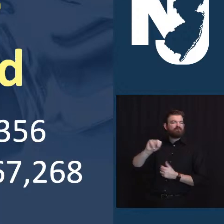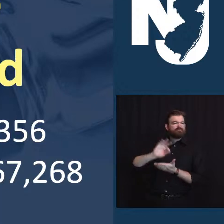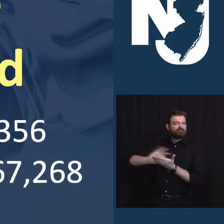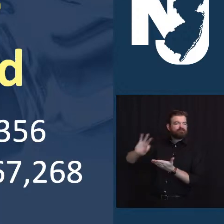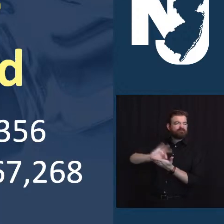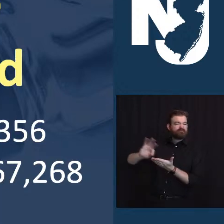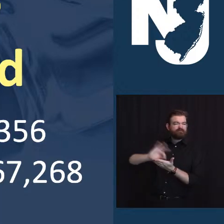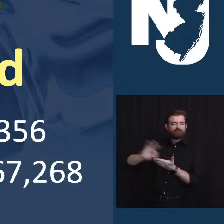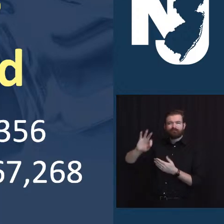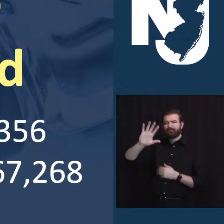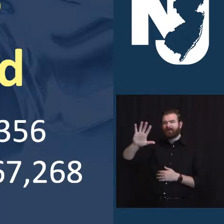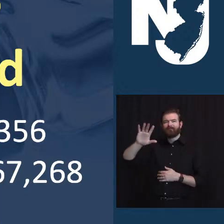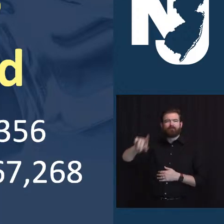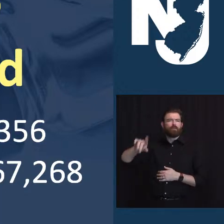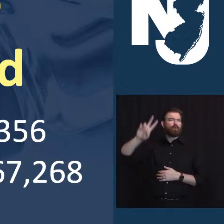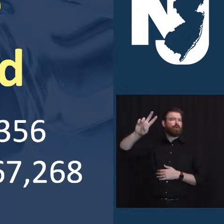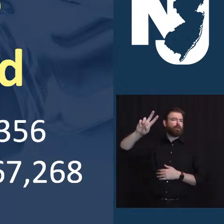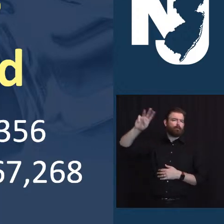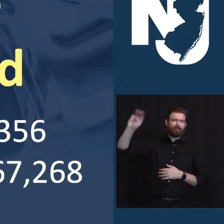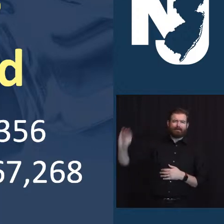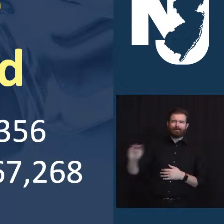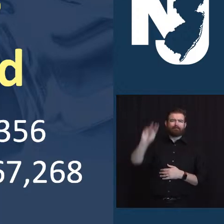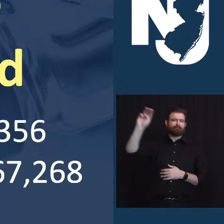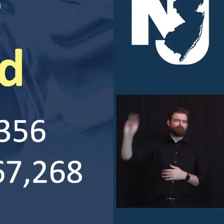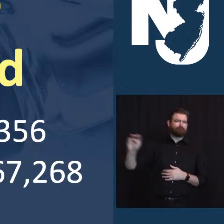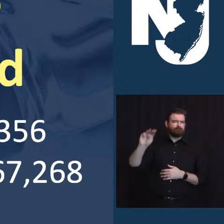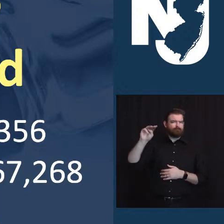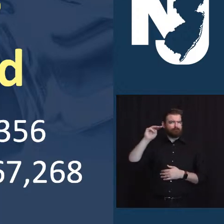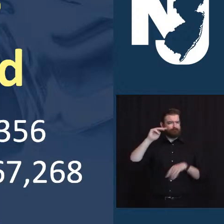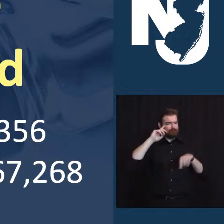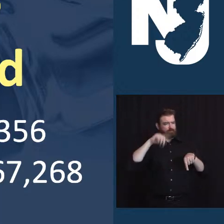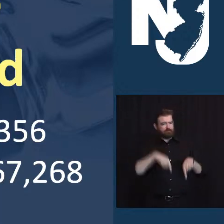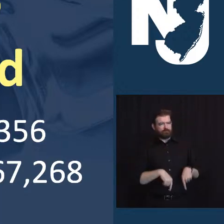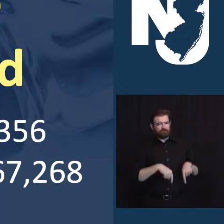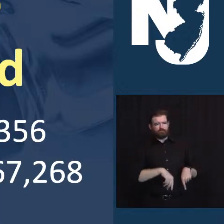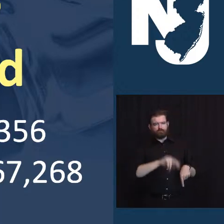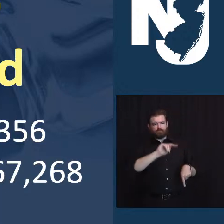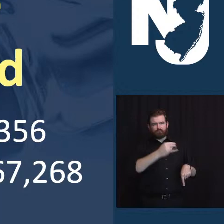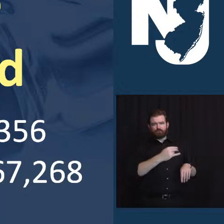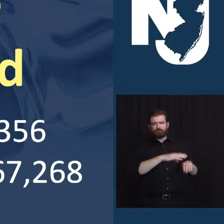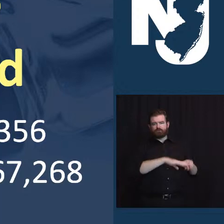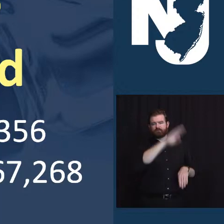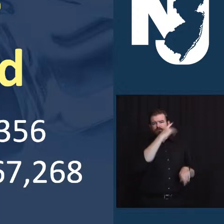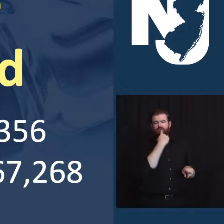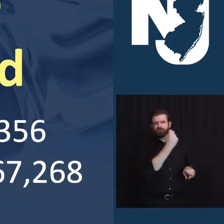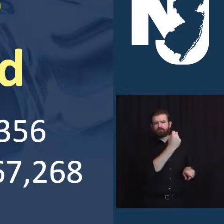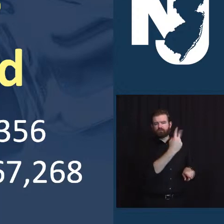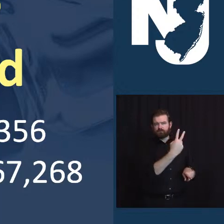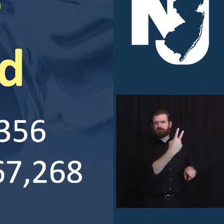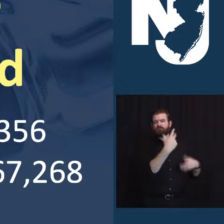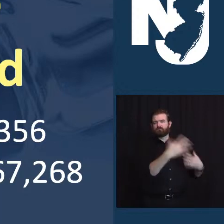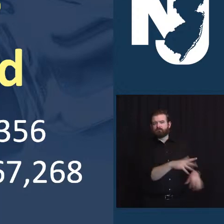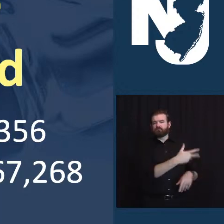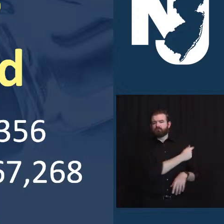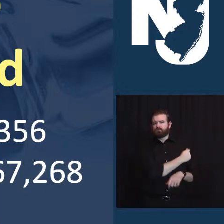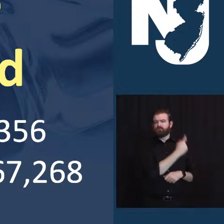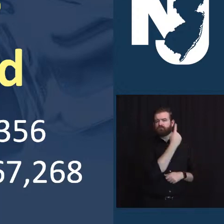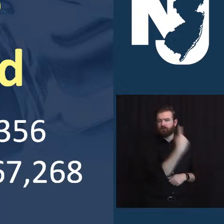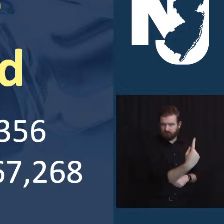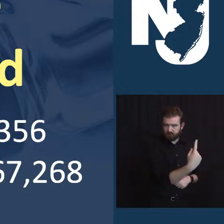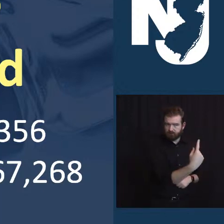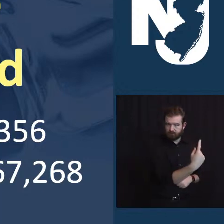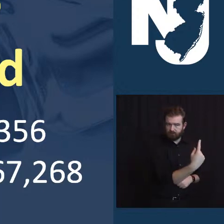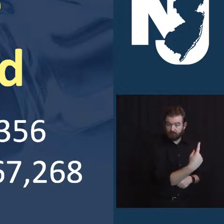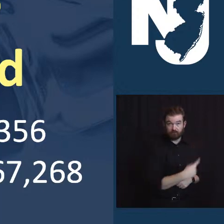New Jerseyans ages 12 and over having now received at least one dose. That's 68.5% of all residents,